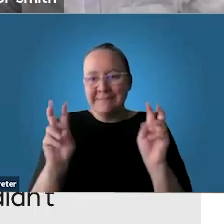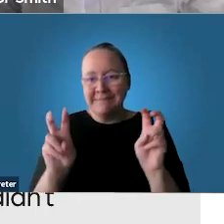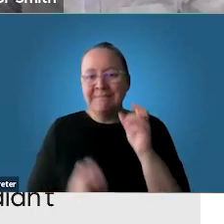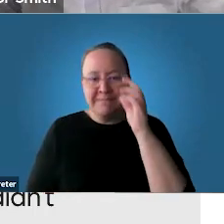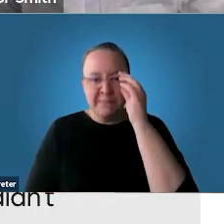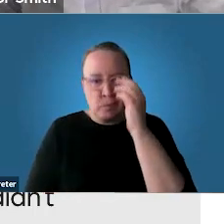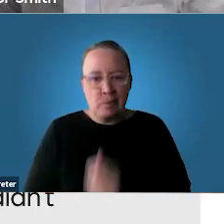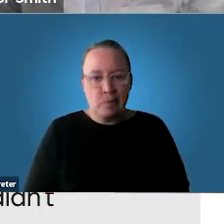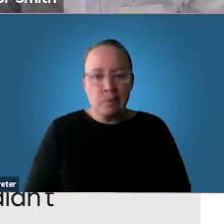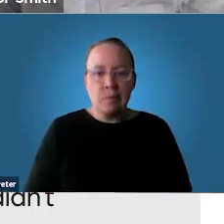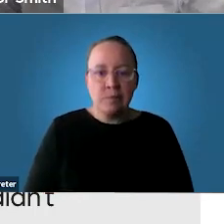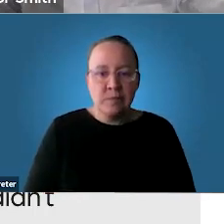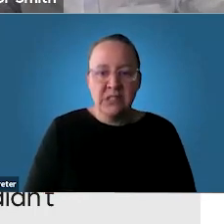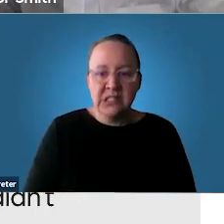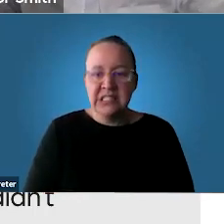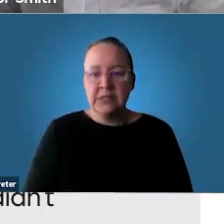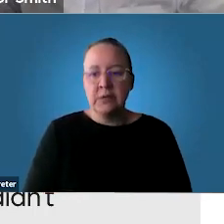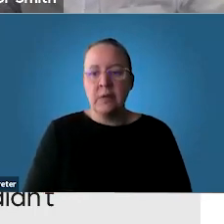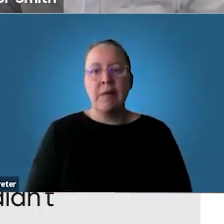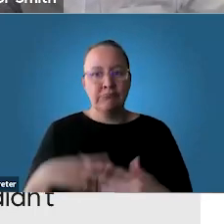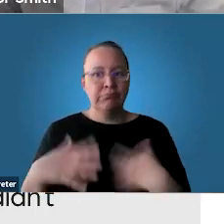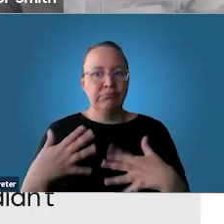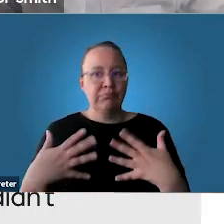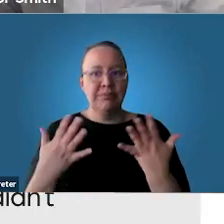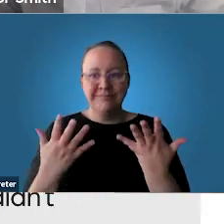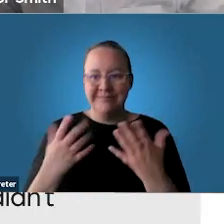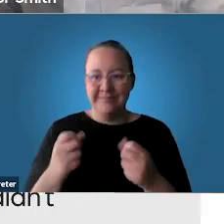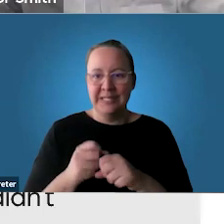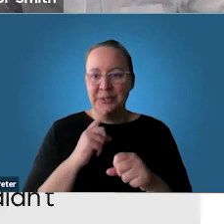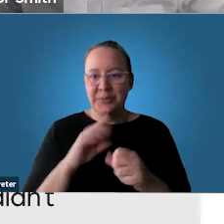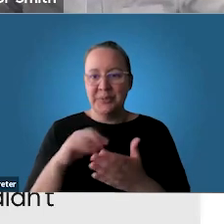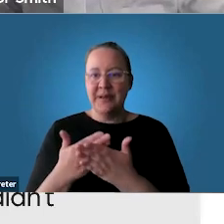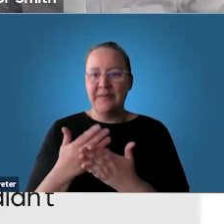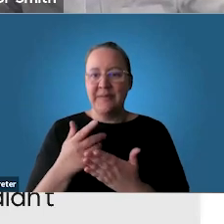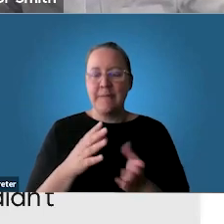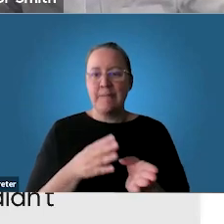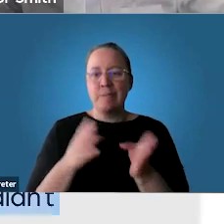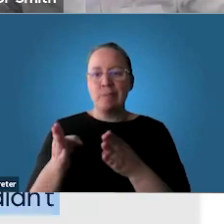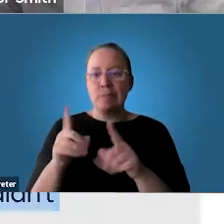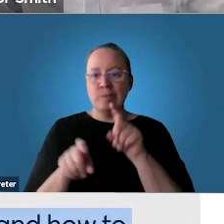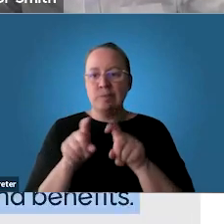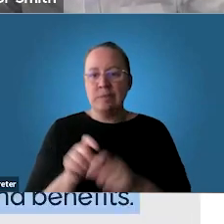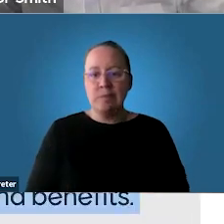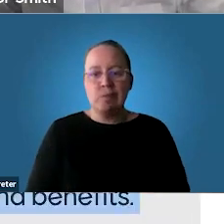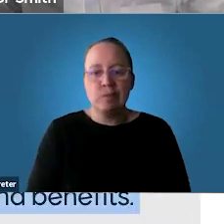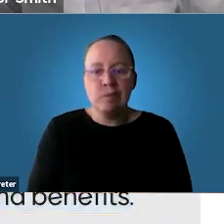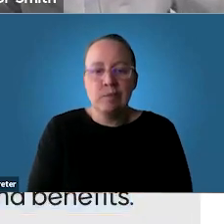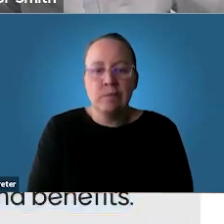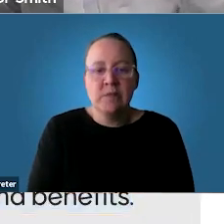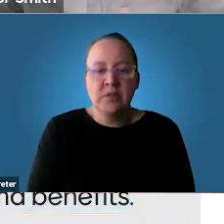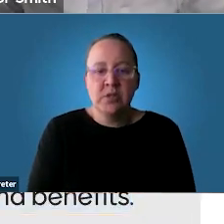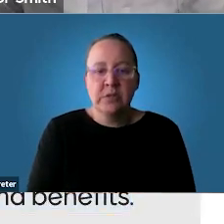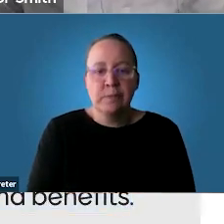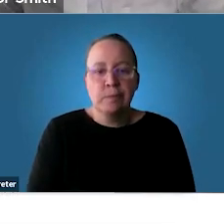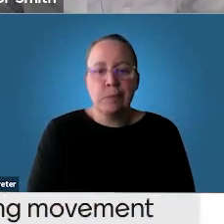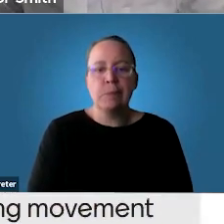see. I'm gonna move us along so that we can get to questions. But I think as somebody mentioned in the chat, we have